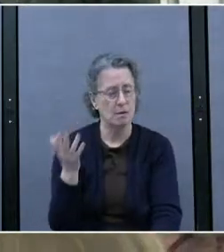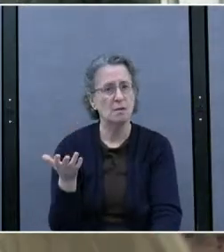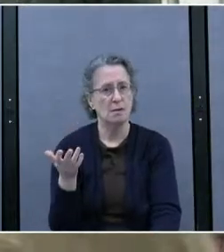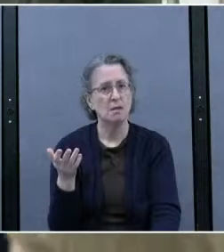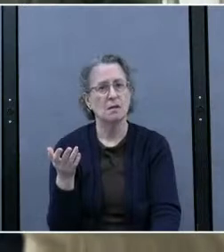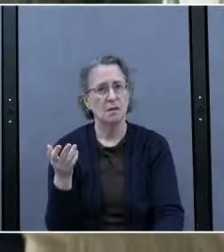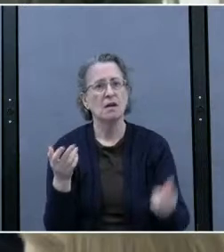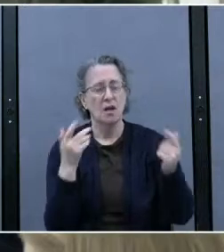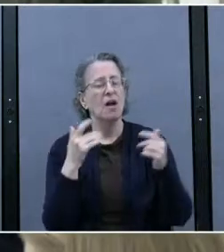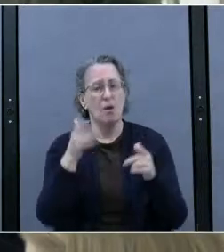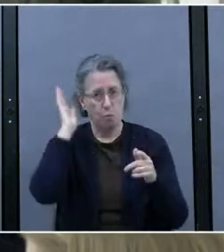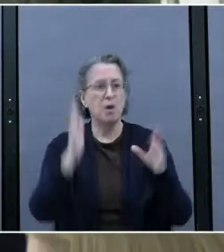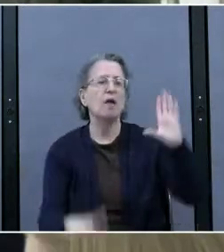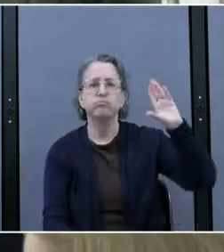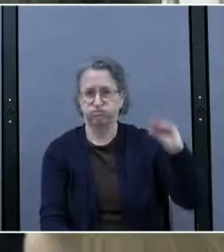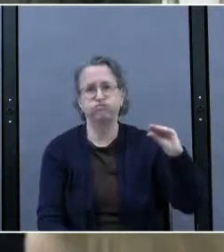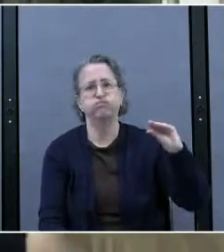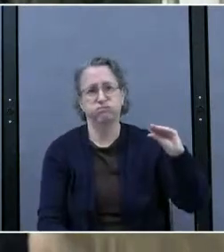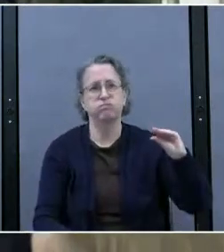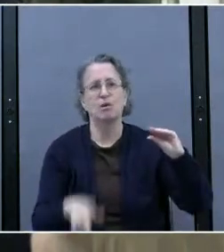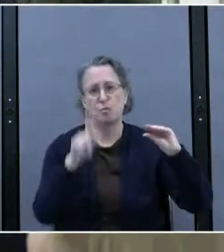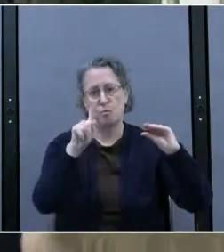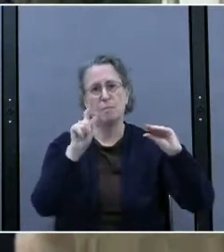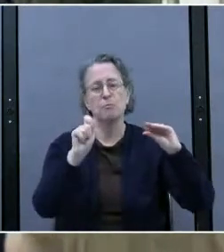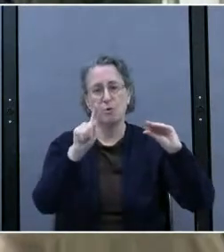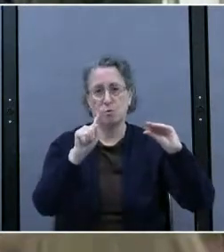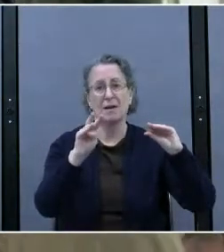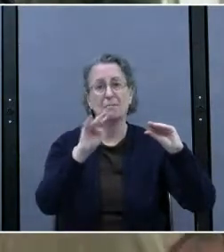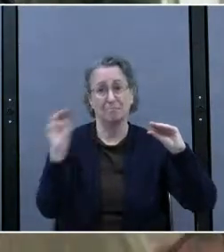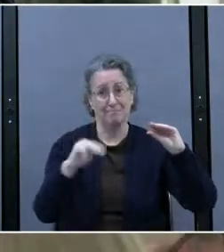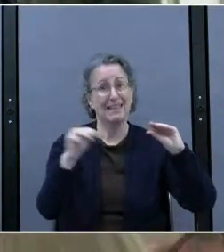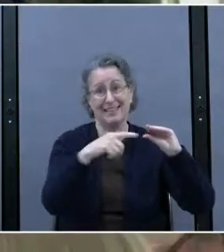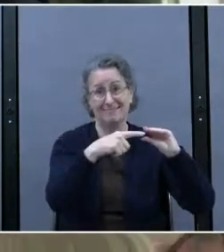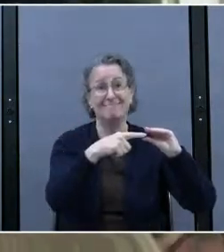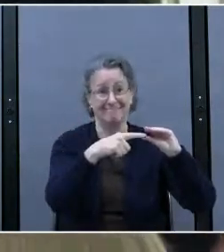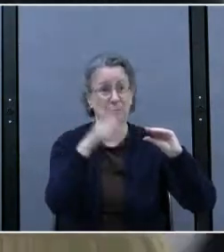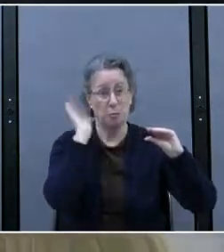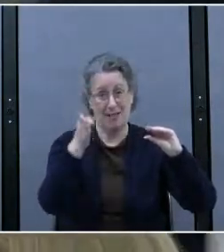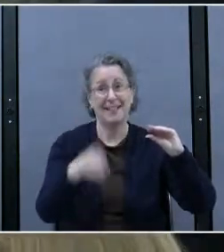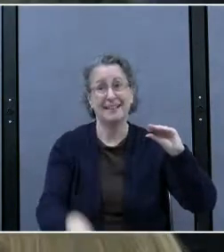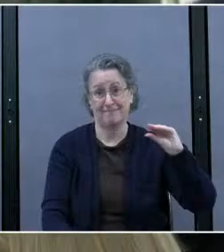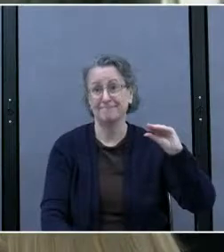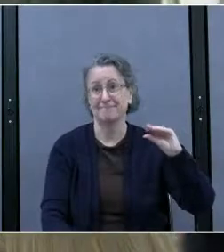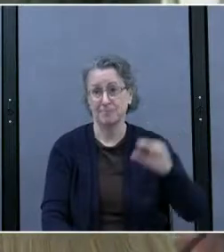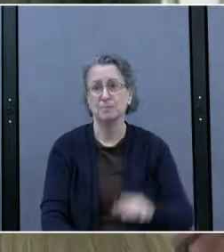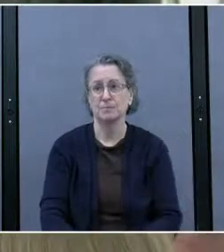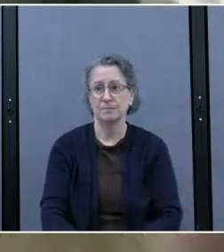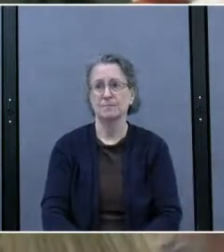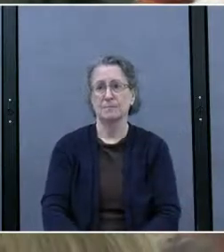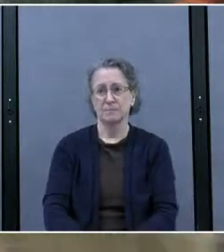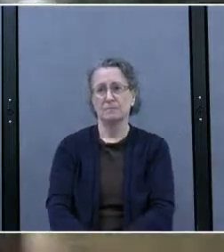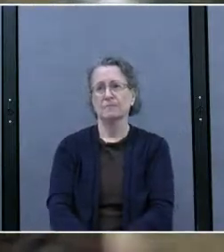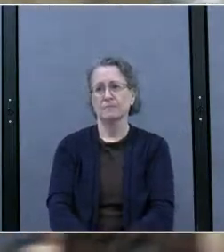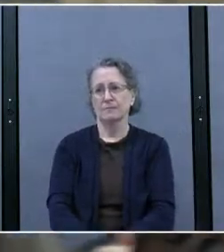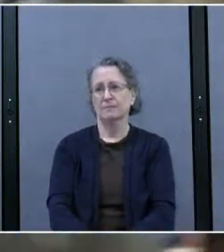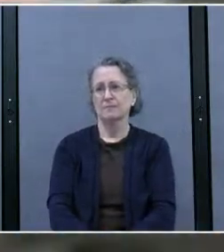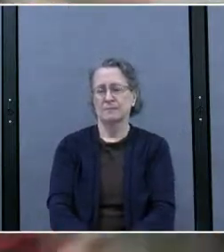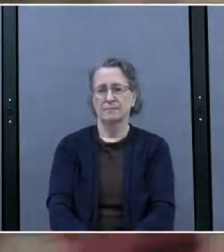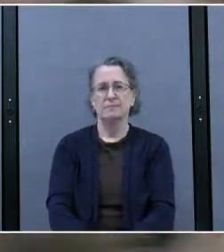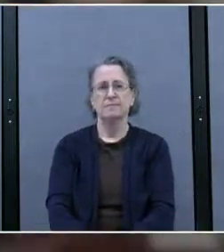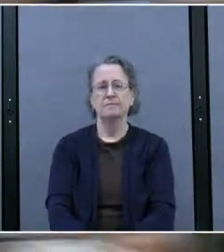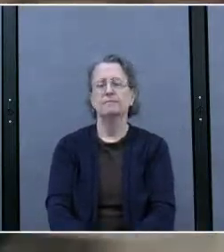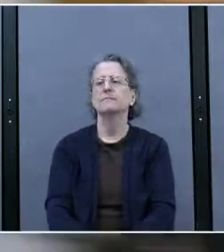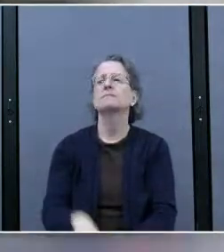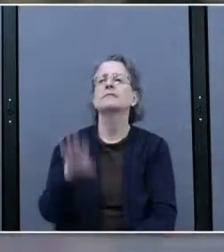we're going to be down to $1.1 million in our fund balance. That's what I'm trying to figure out. Yeah, so we've typically held a